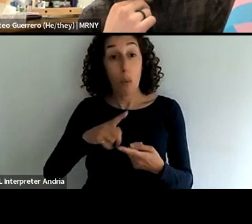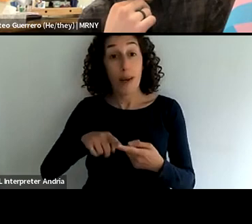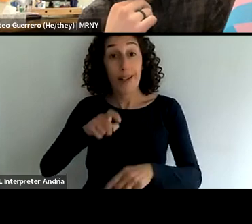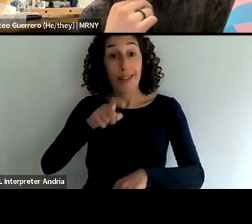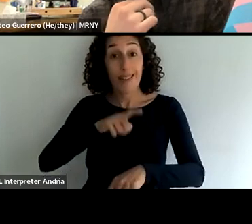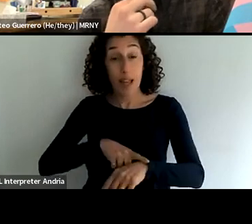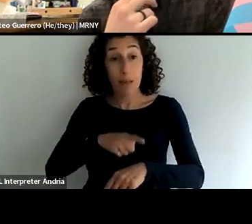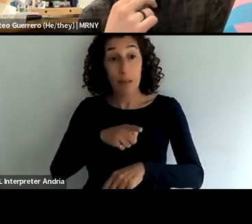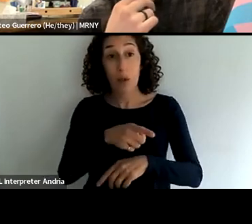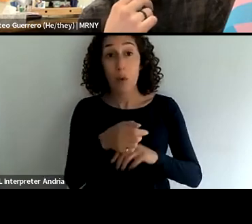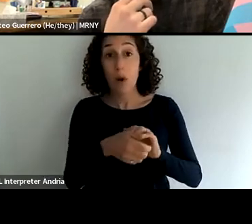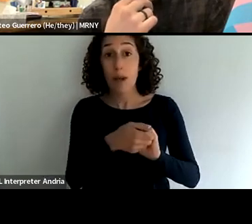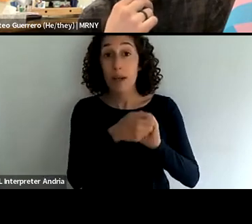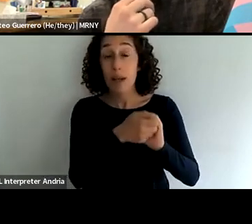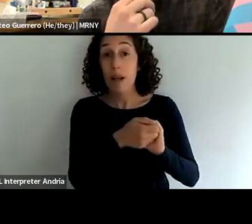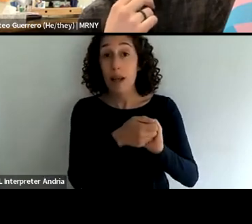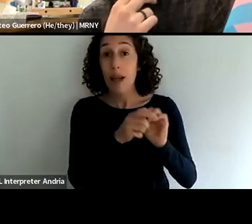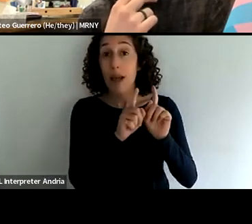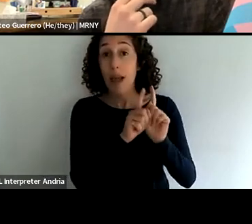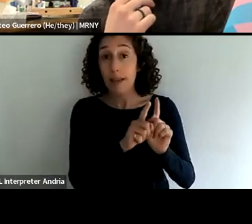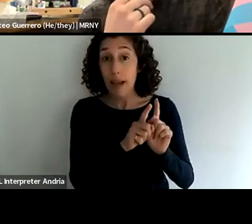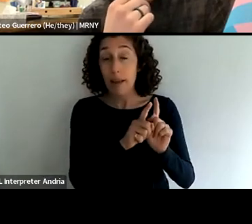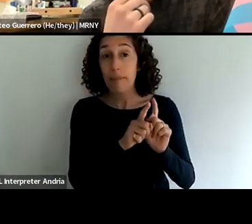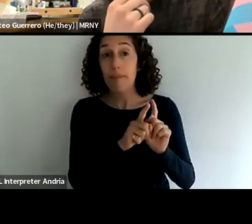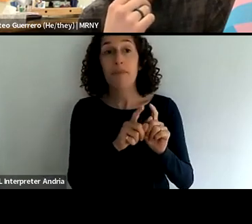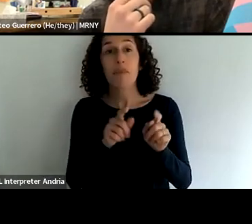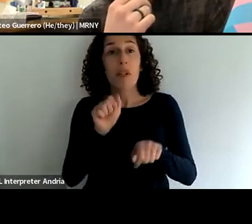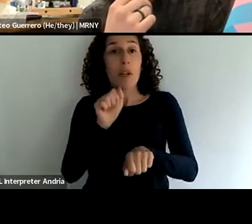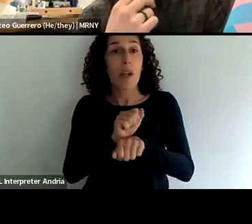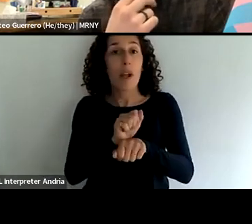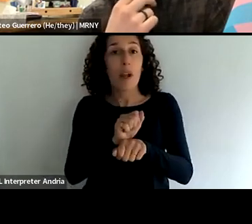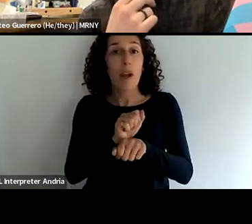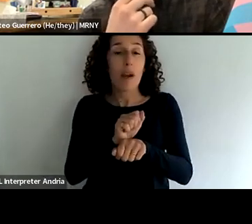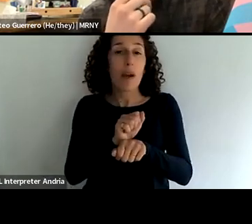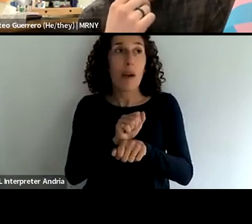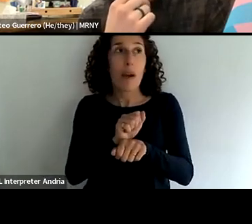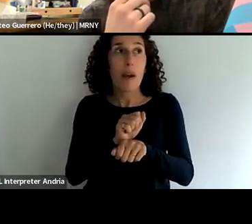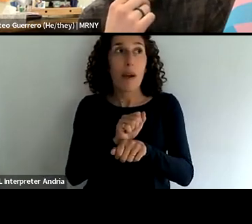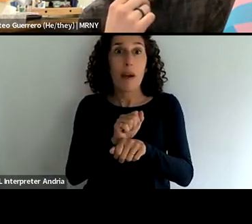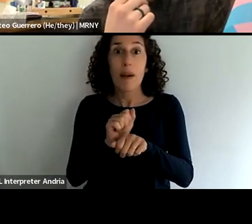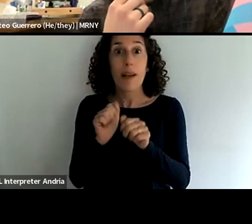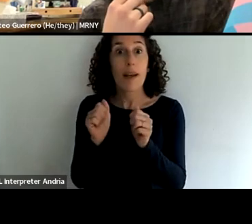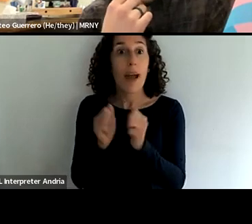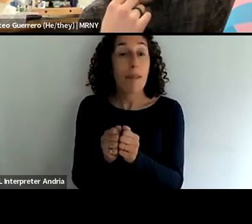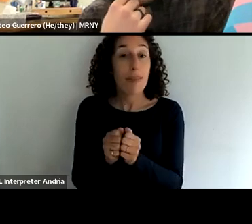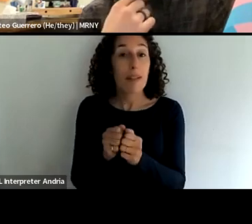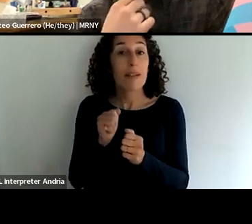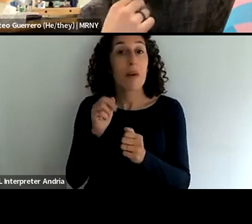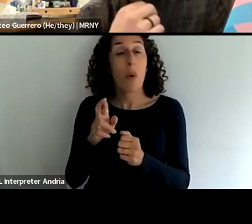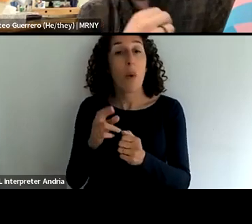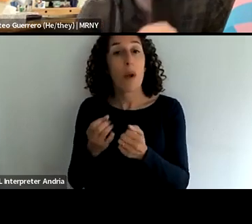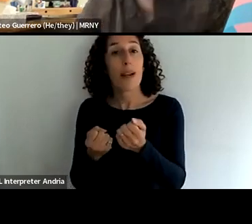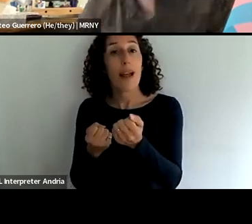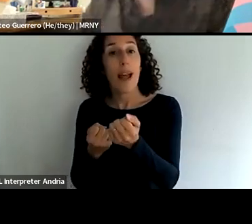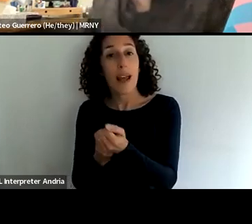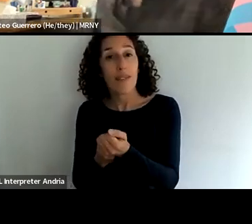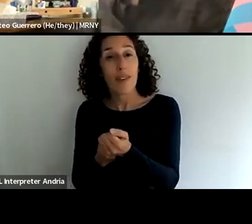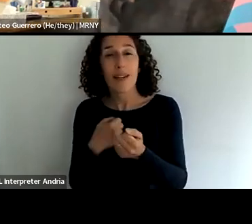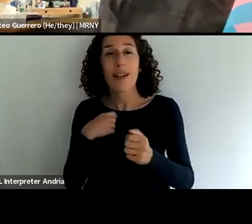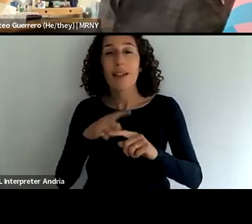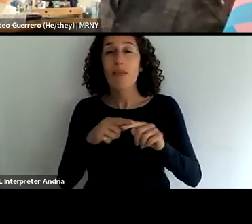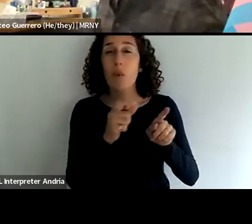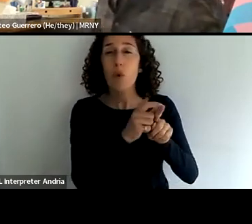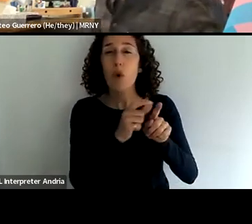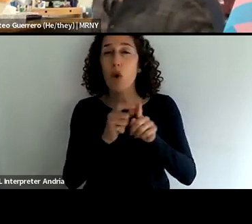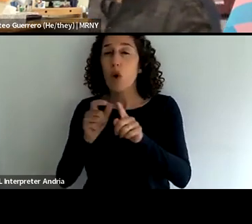an advocate, okay? And this is, I think, where people really get messed up with this term ally, because they think, oh, my